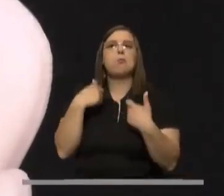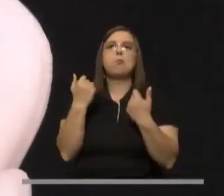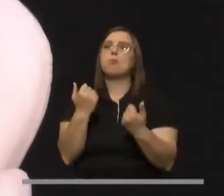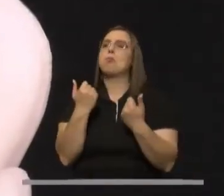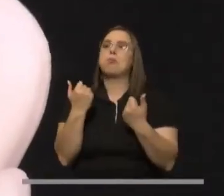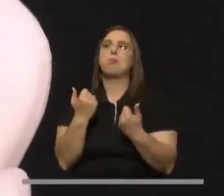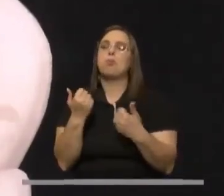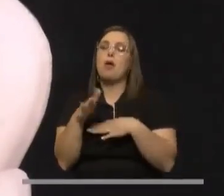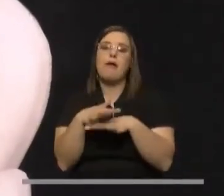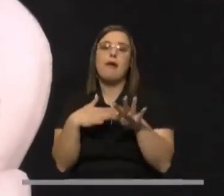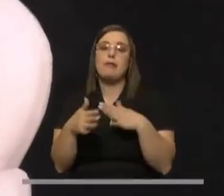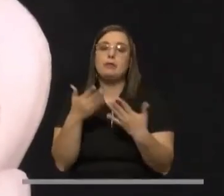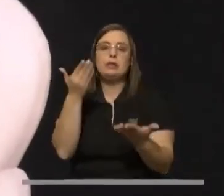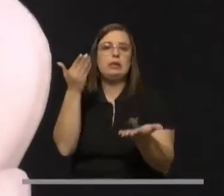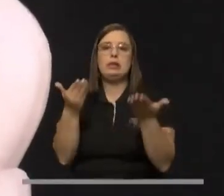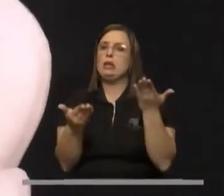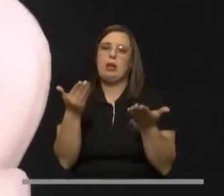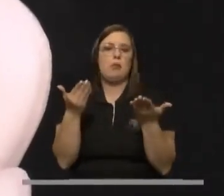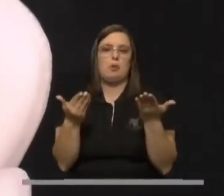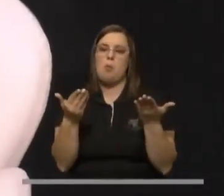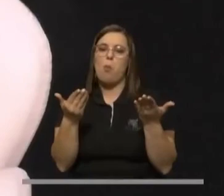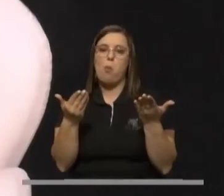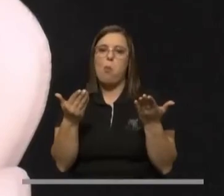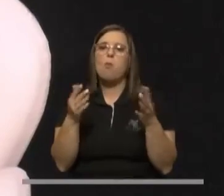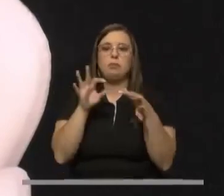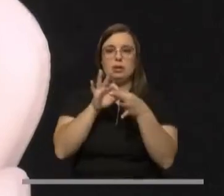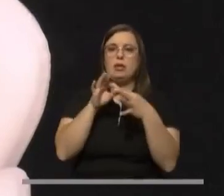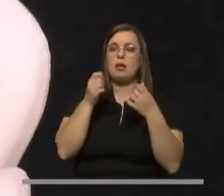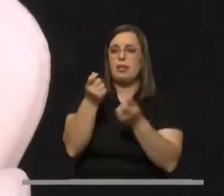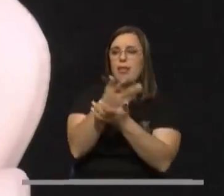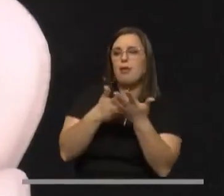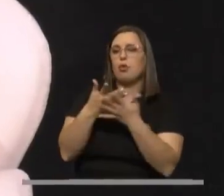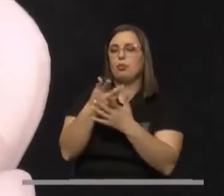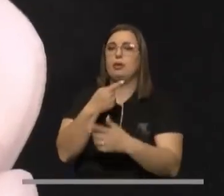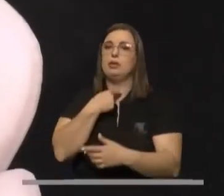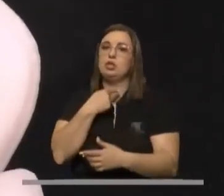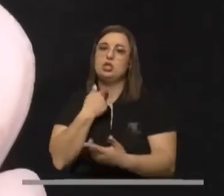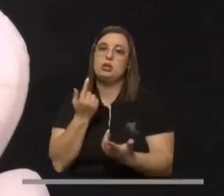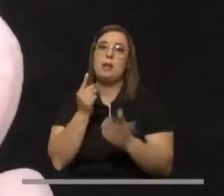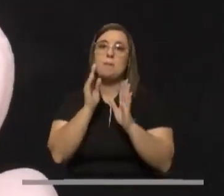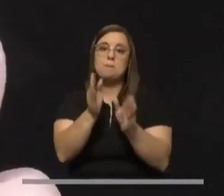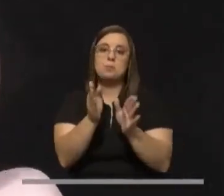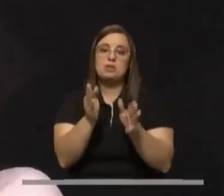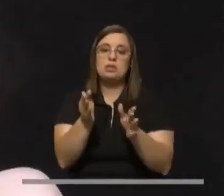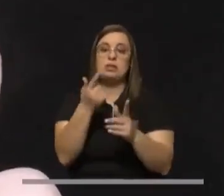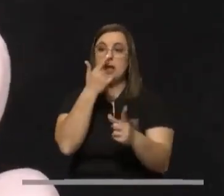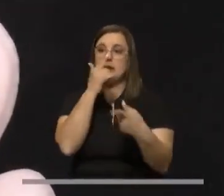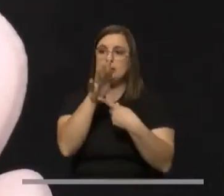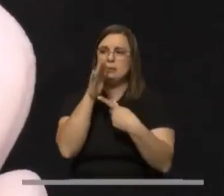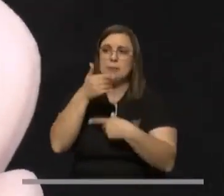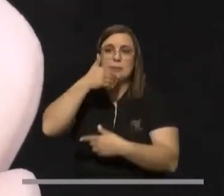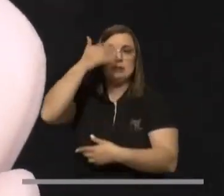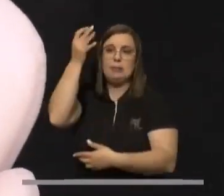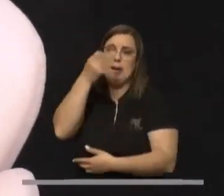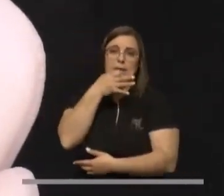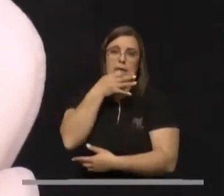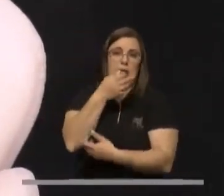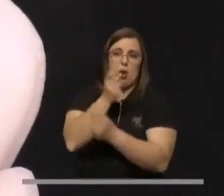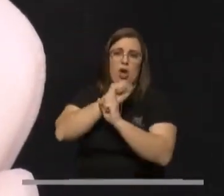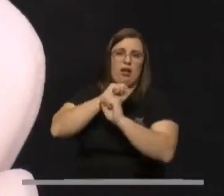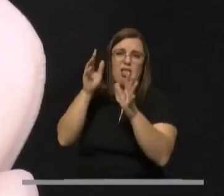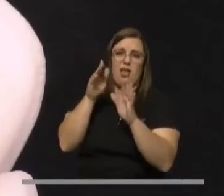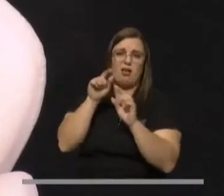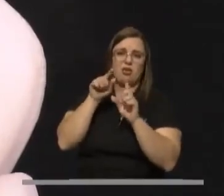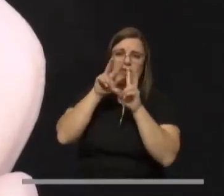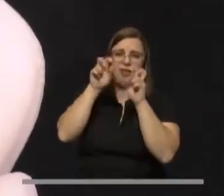future, we will never create a balance between what the digital economy needs, and as I said